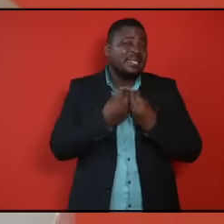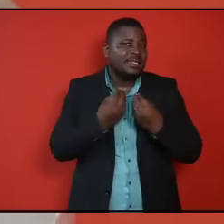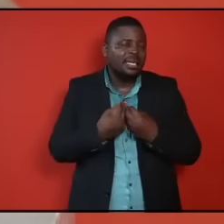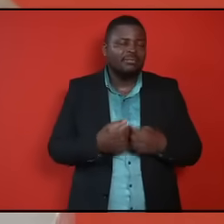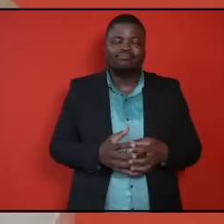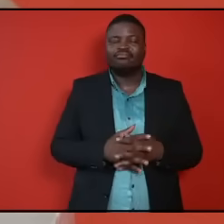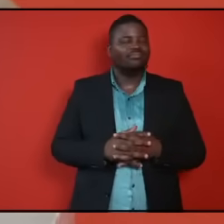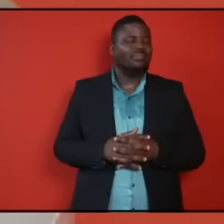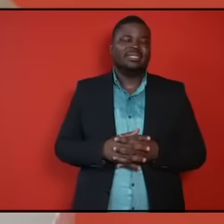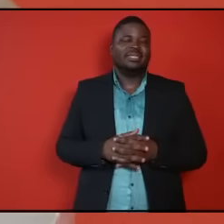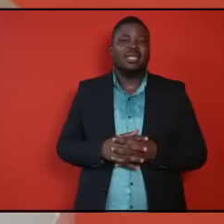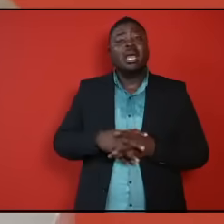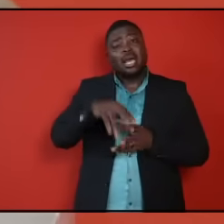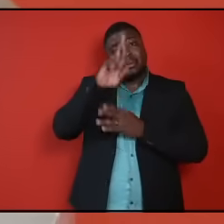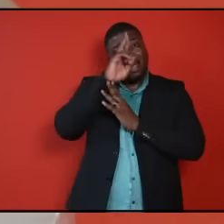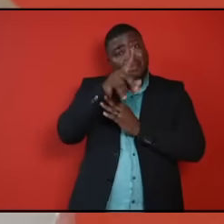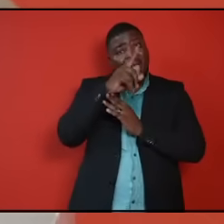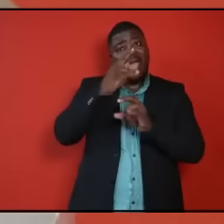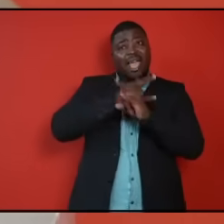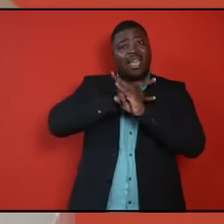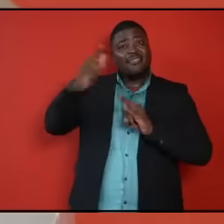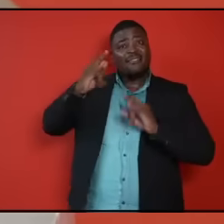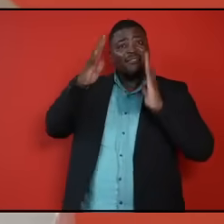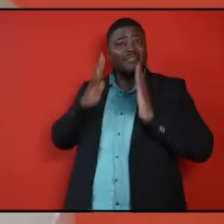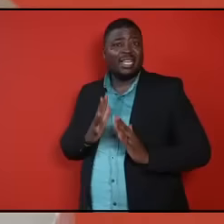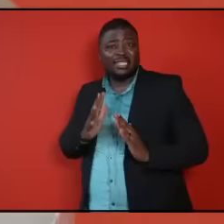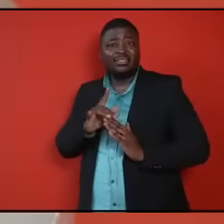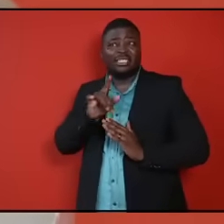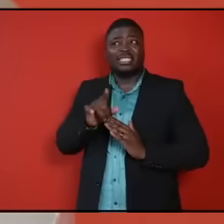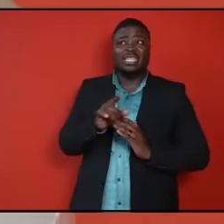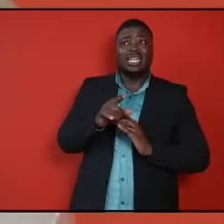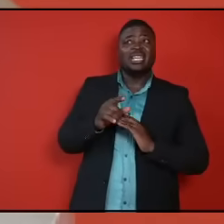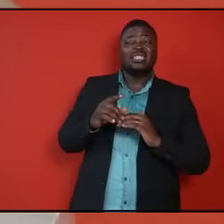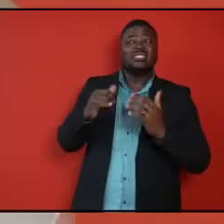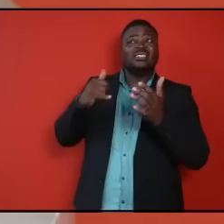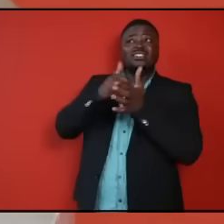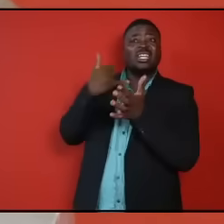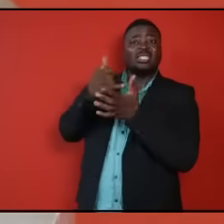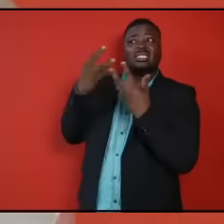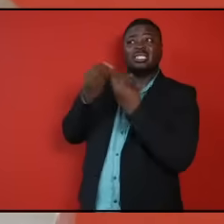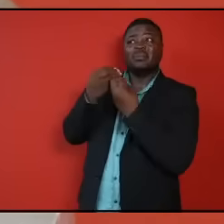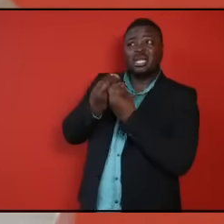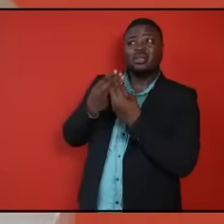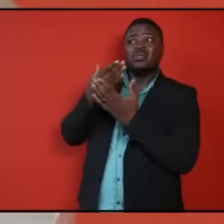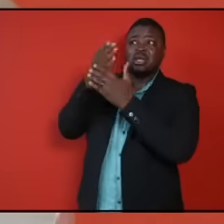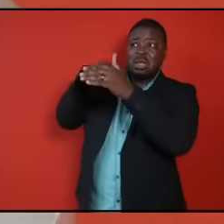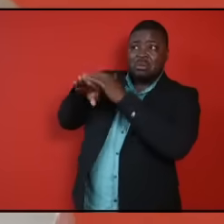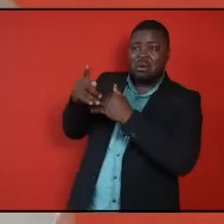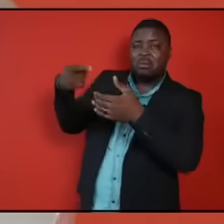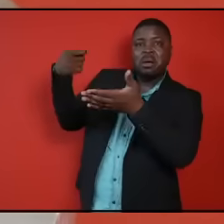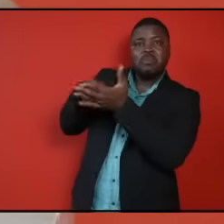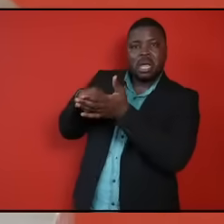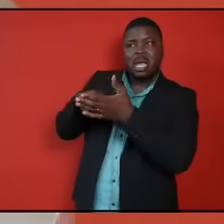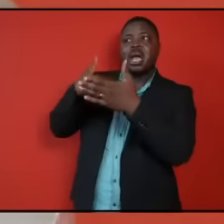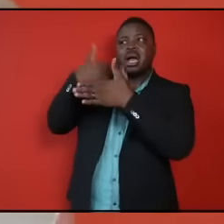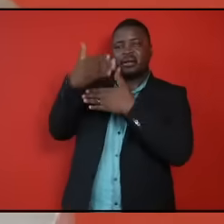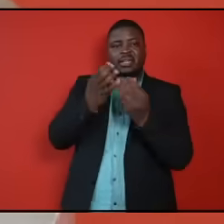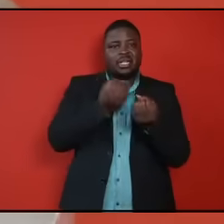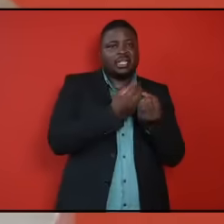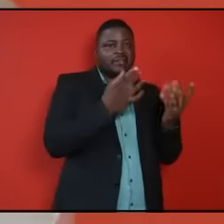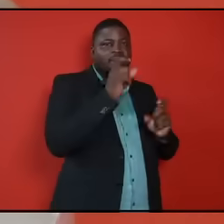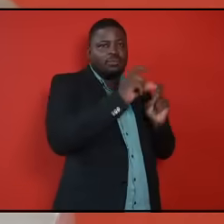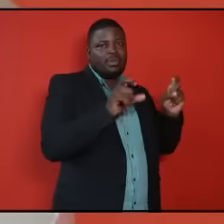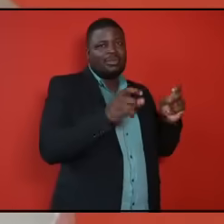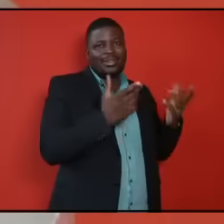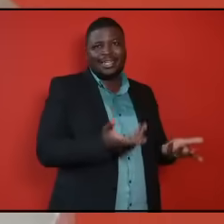Victory is not lying somewhere in a corner there where you can buy and give it to people. If that was the case,